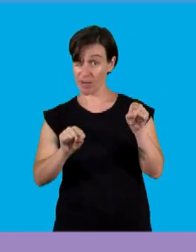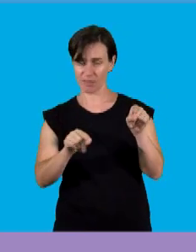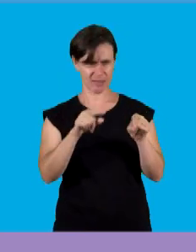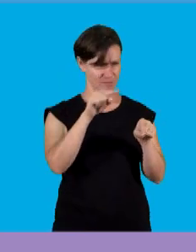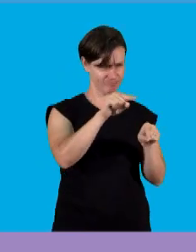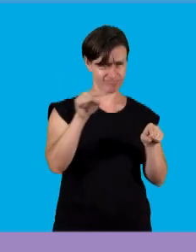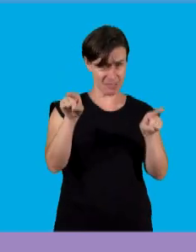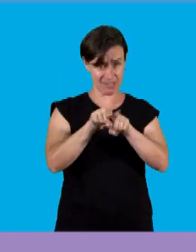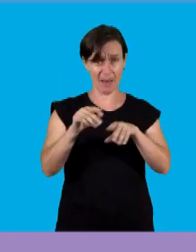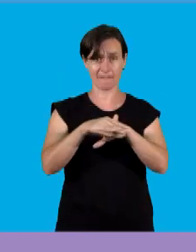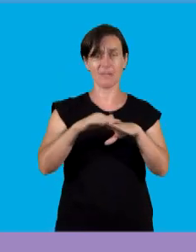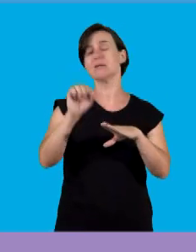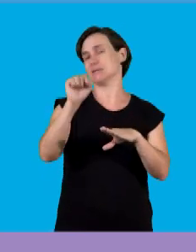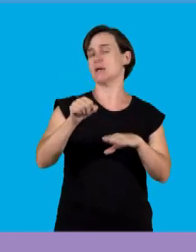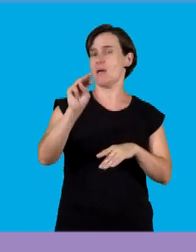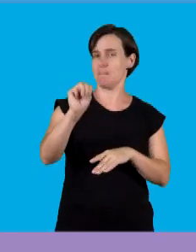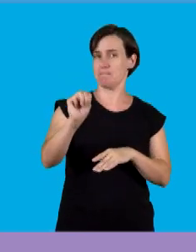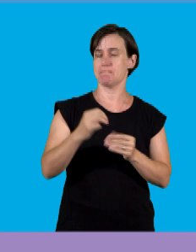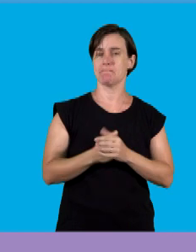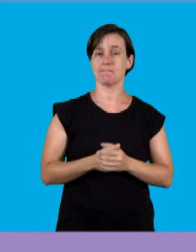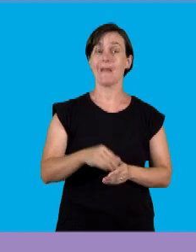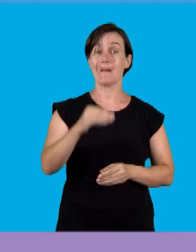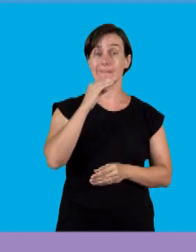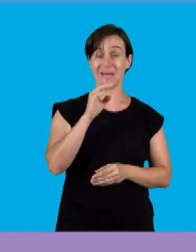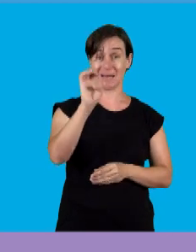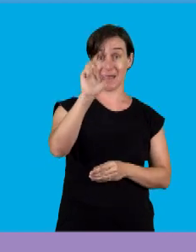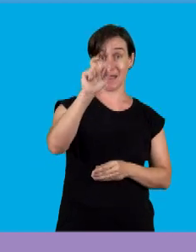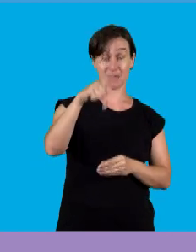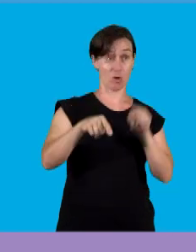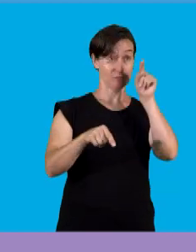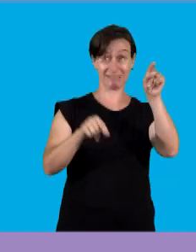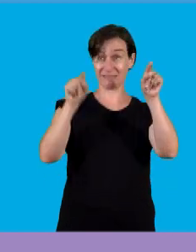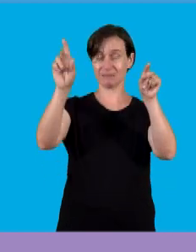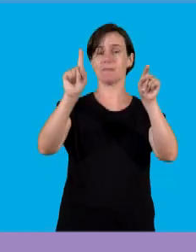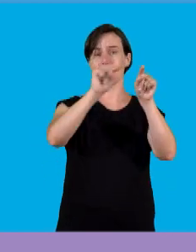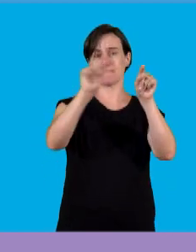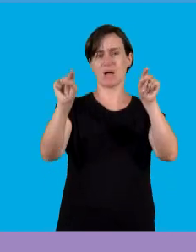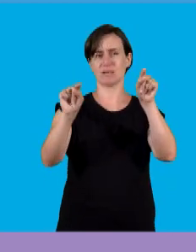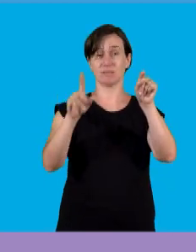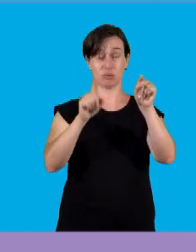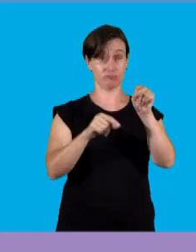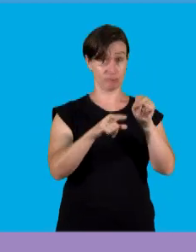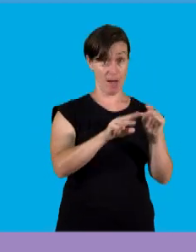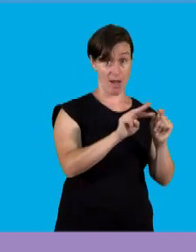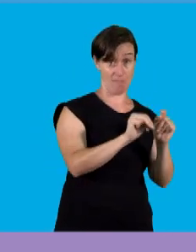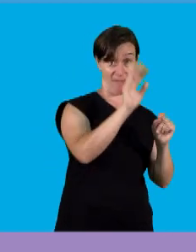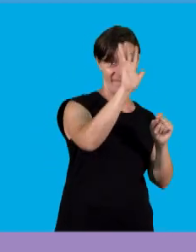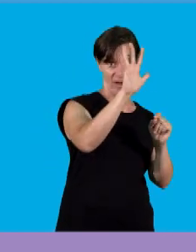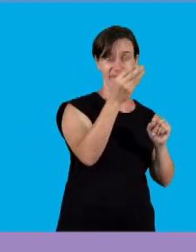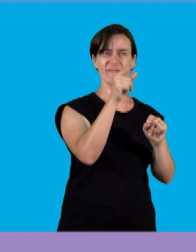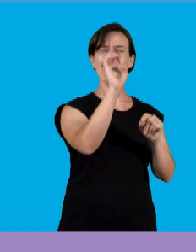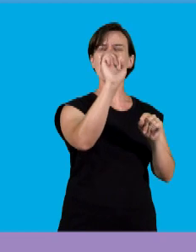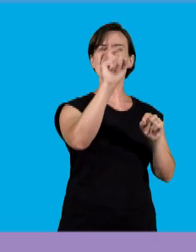the same base. So what does that mean for the exponents? We are going to subtract the exponents. But look at the first power there. We can see that